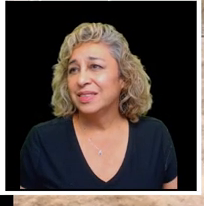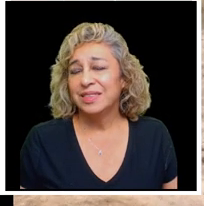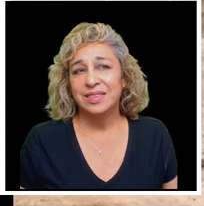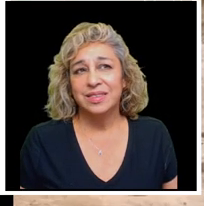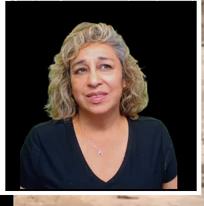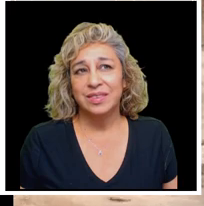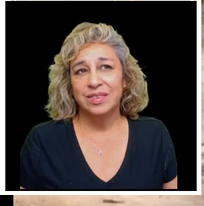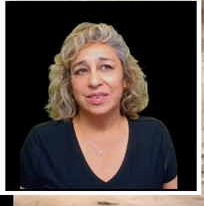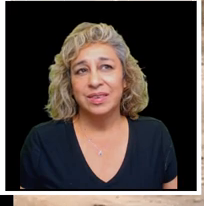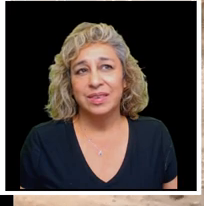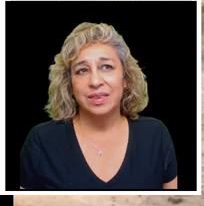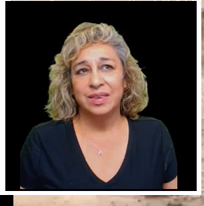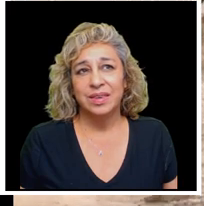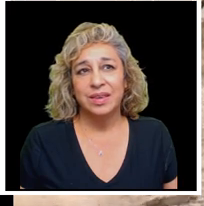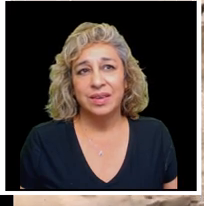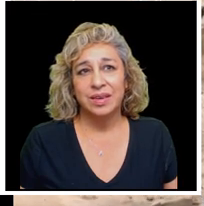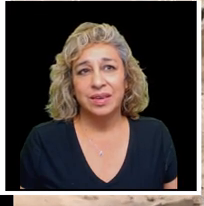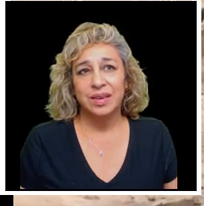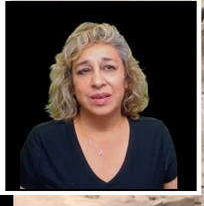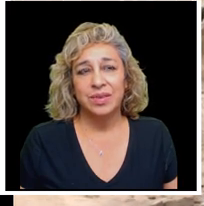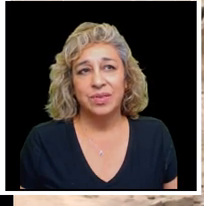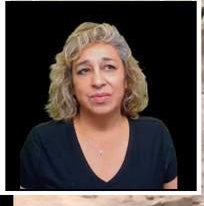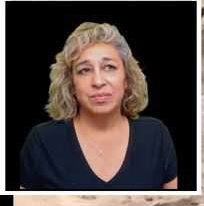we end up